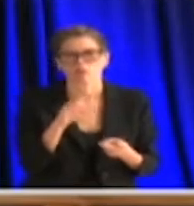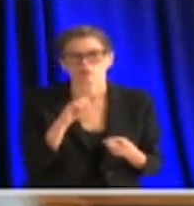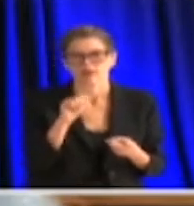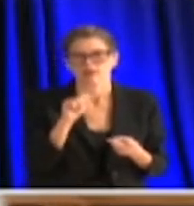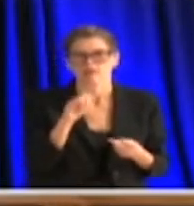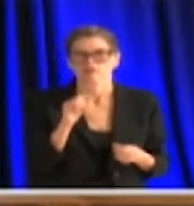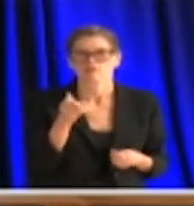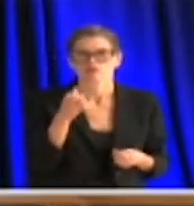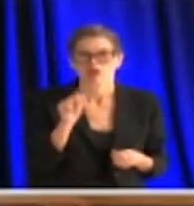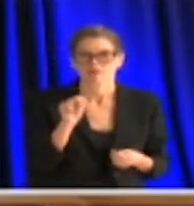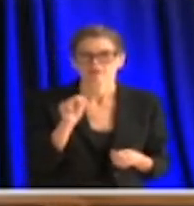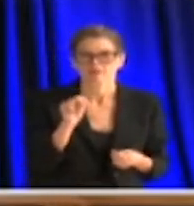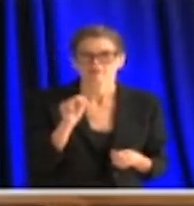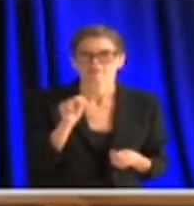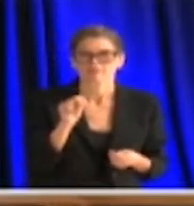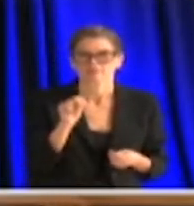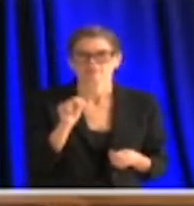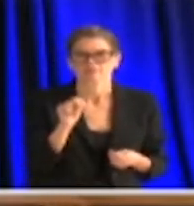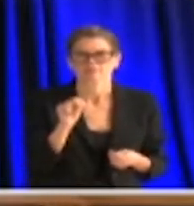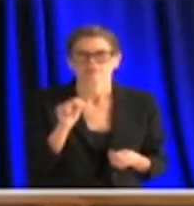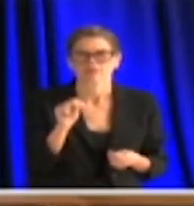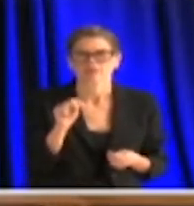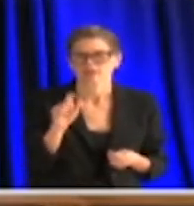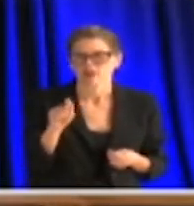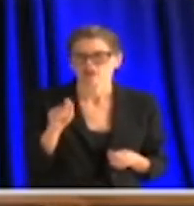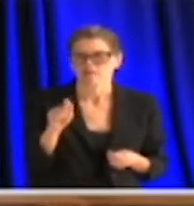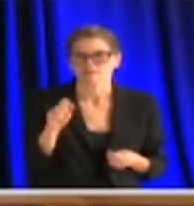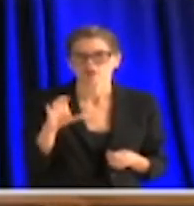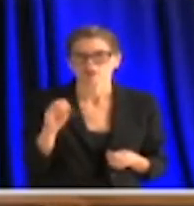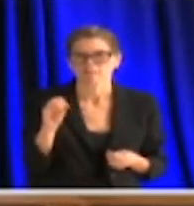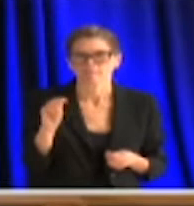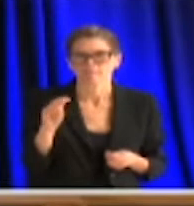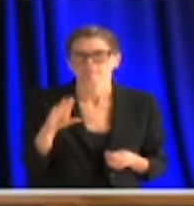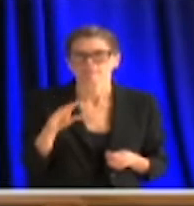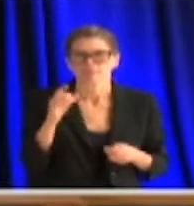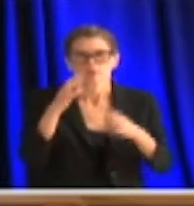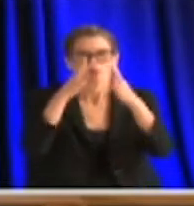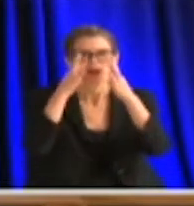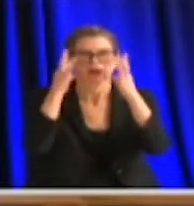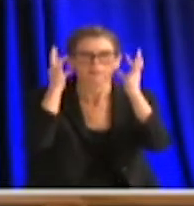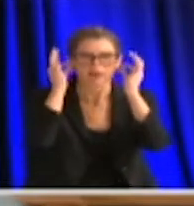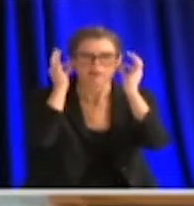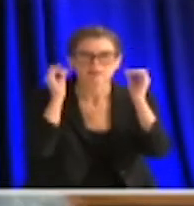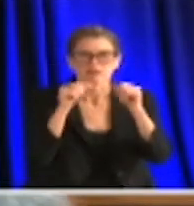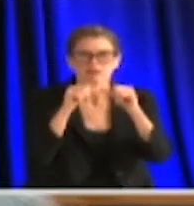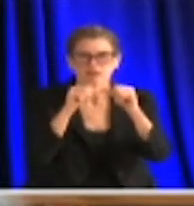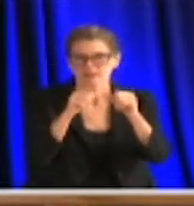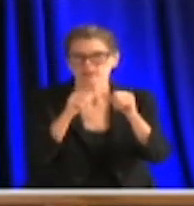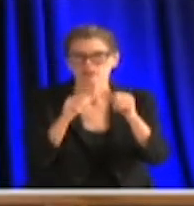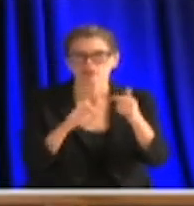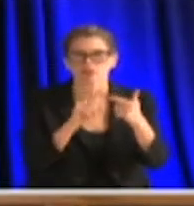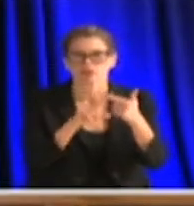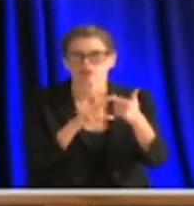commissionermeredajohnson.com. I want to continue to urge everyone to wear their masks when going out. Get vaccinated if you have